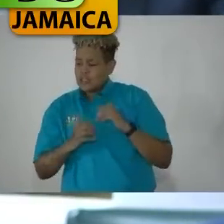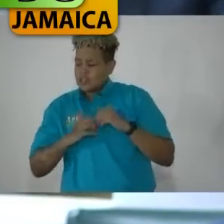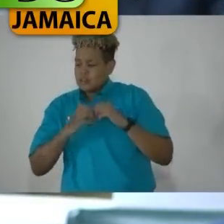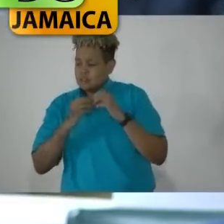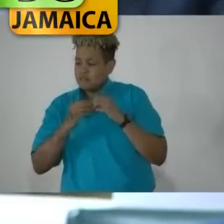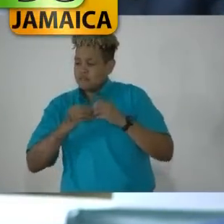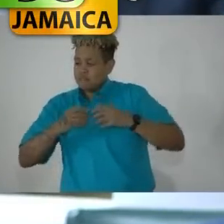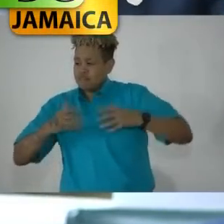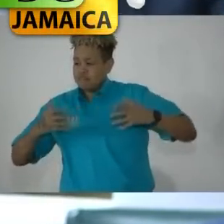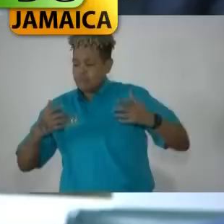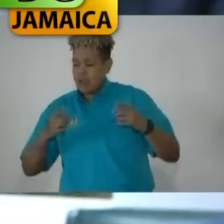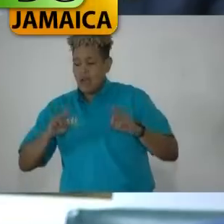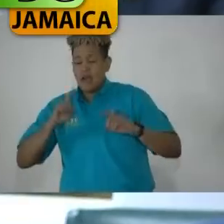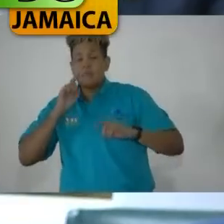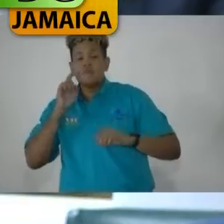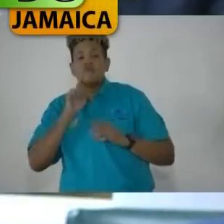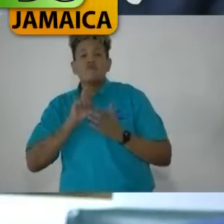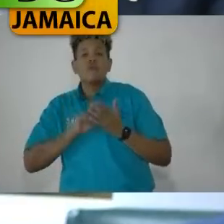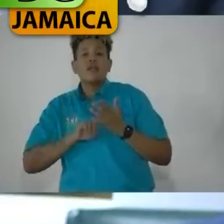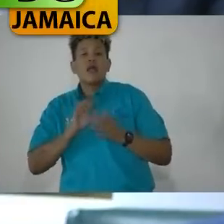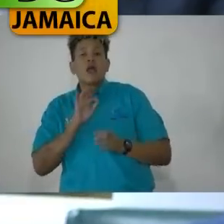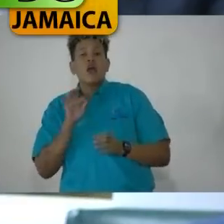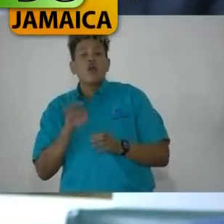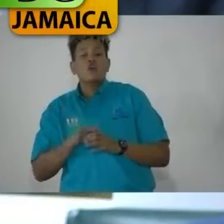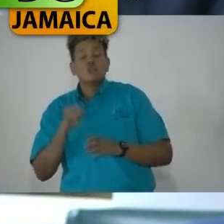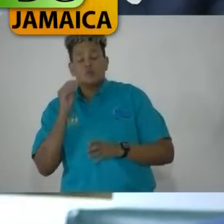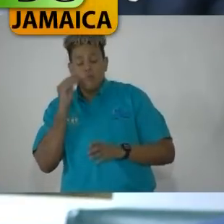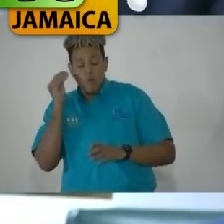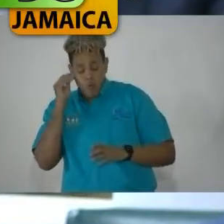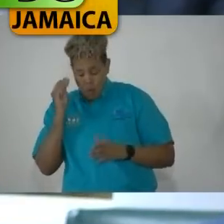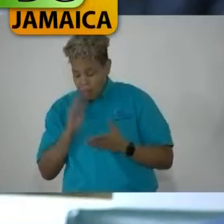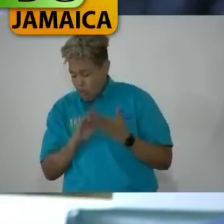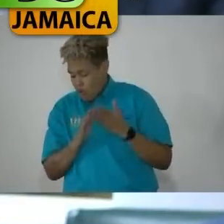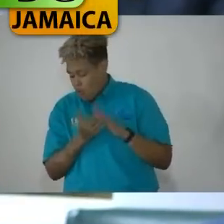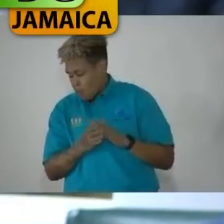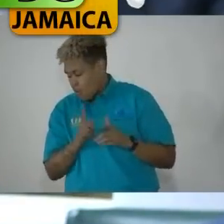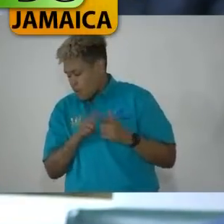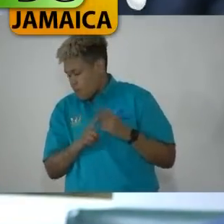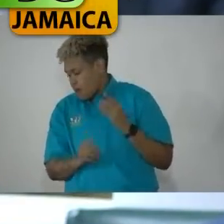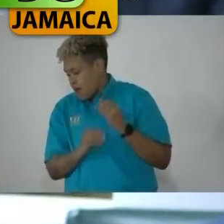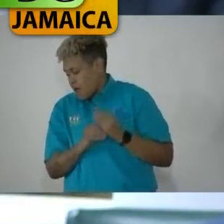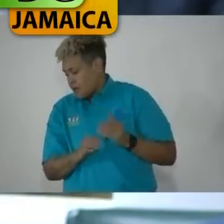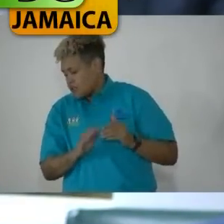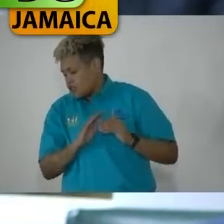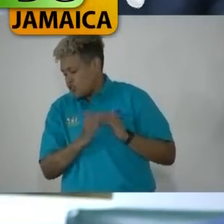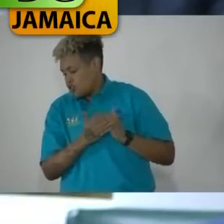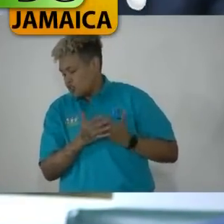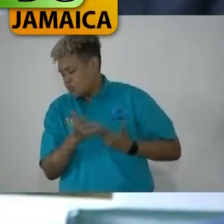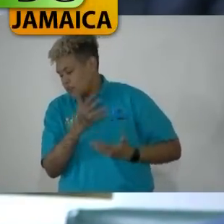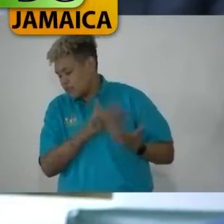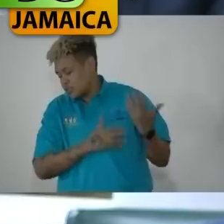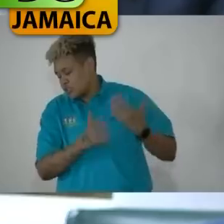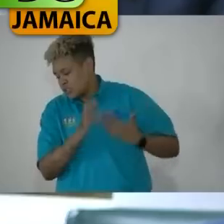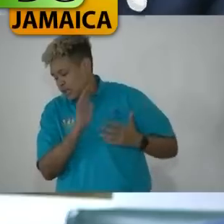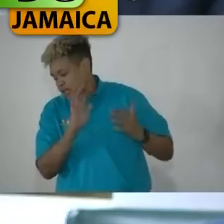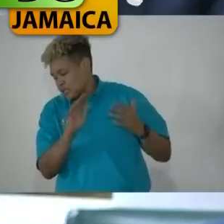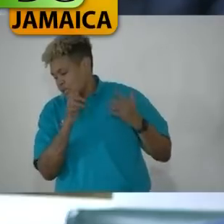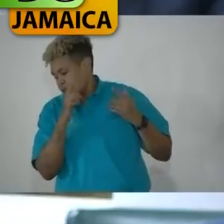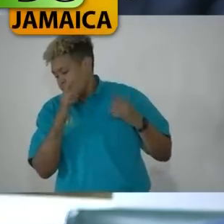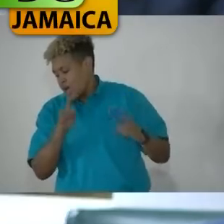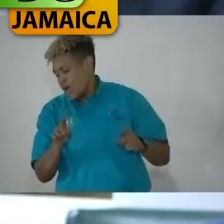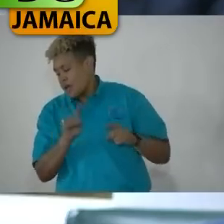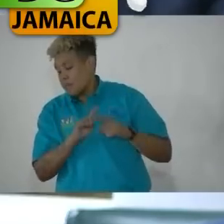abuser from entering or staying in the home, workplace, place of education, or any particular place that